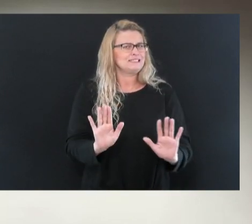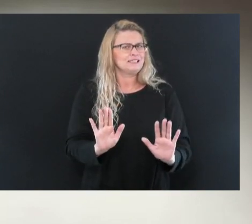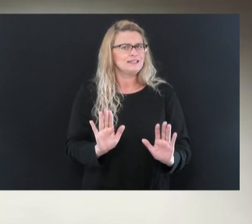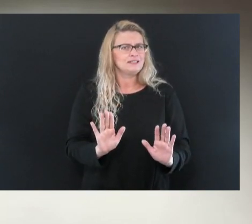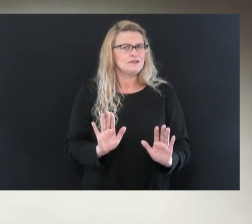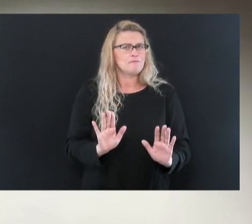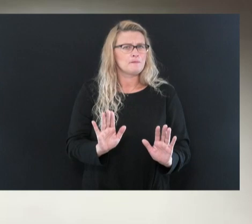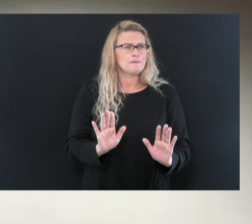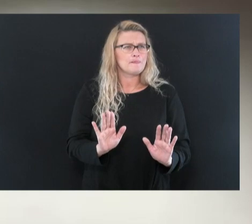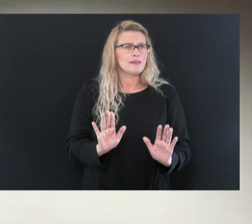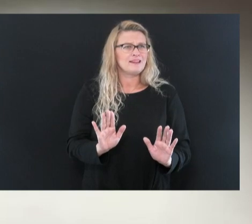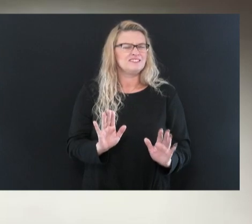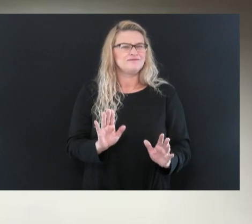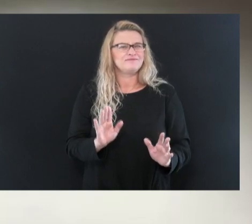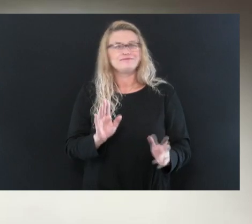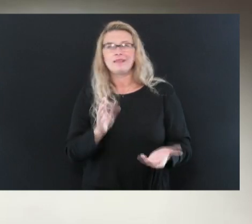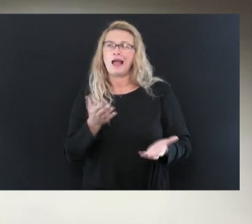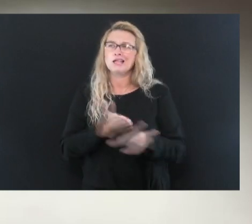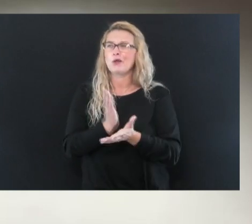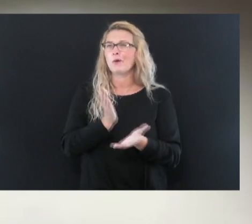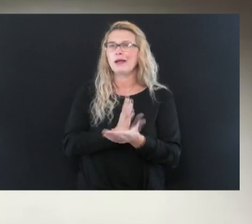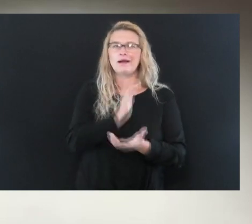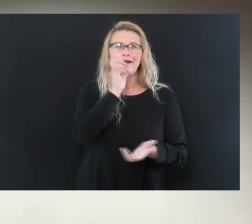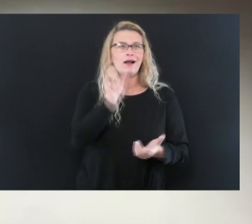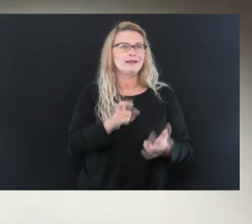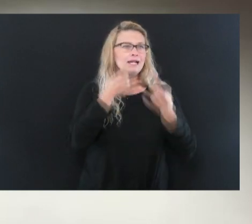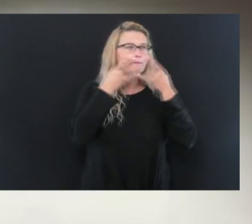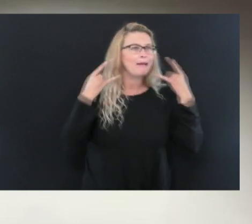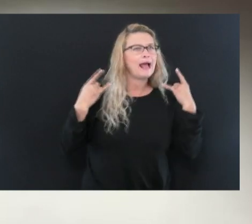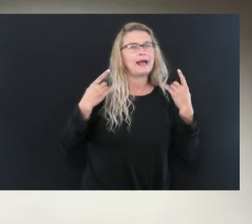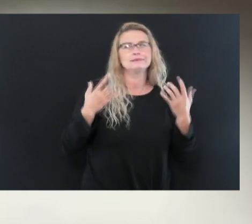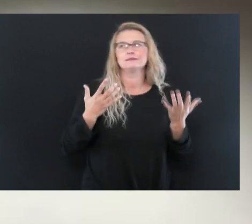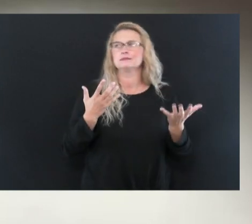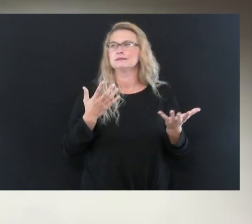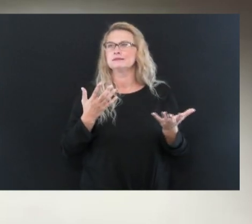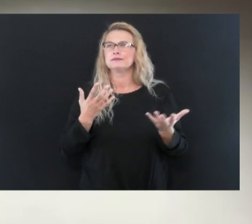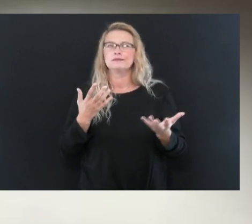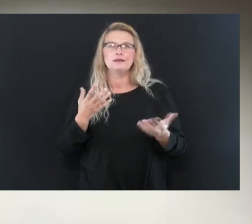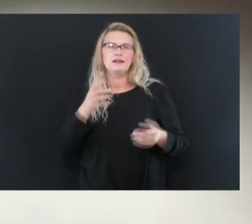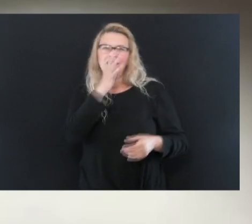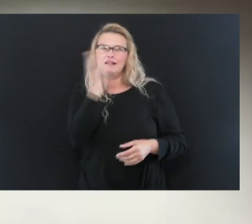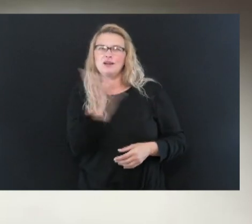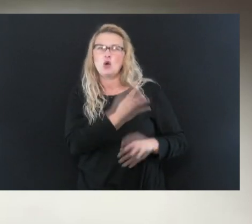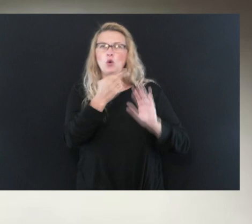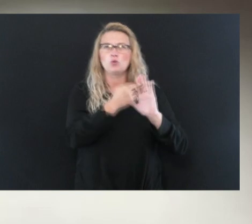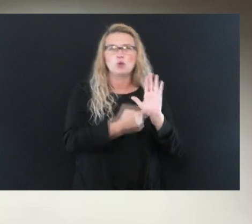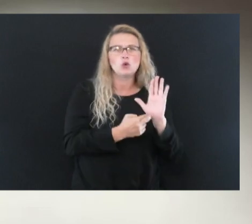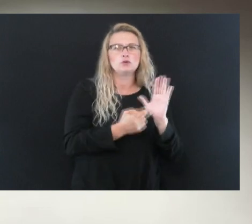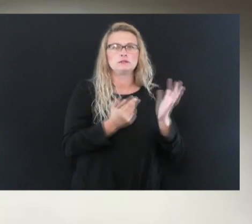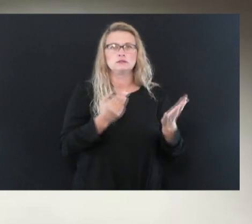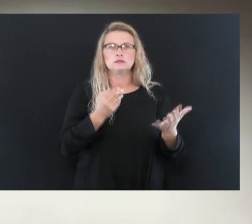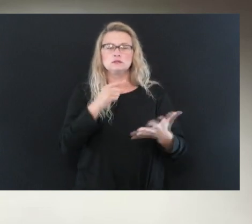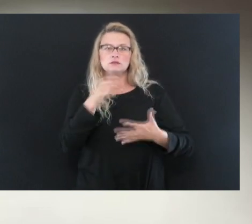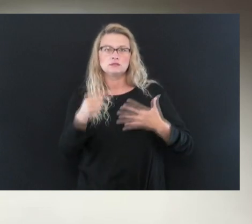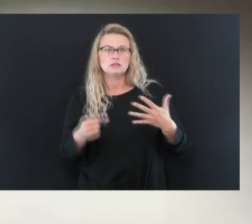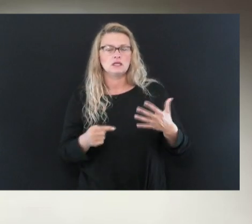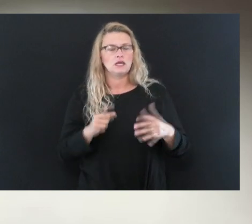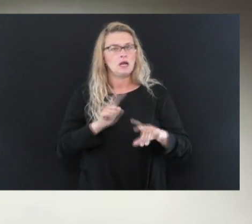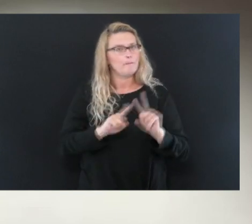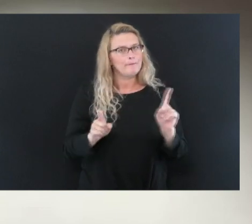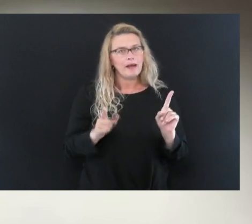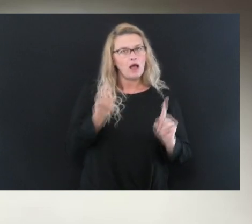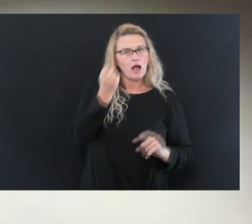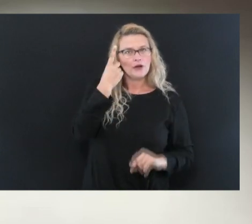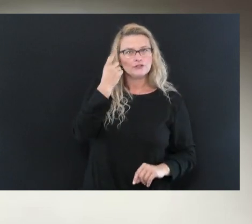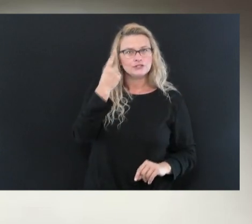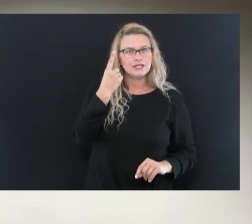it's our right not to wear a mask, or it's our right not to do this. And I ask us to take exception to that and think about